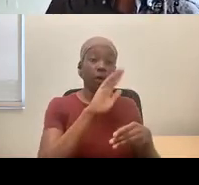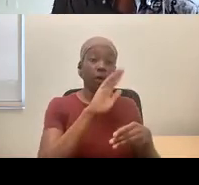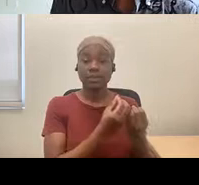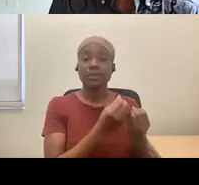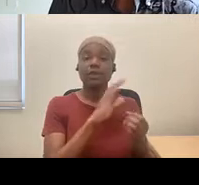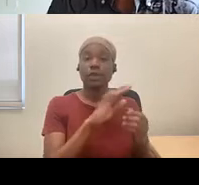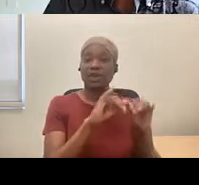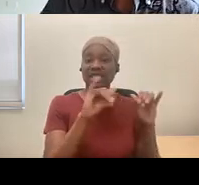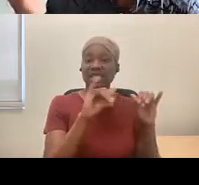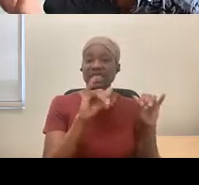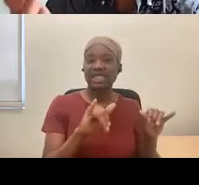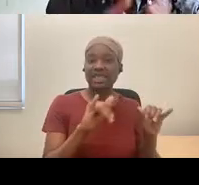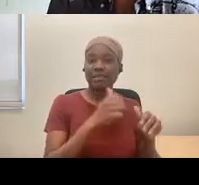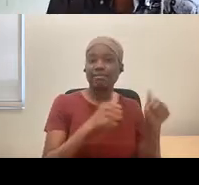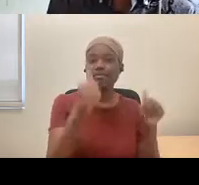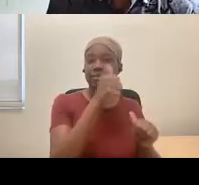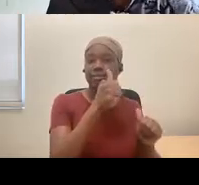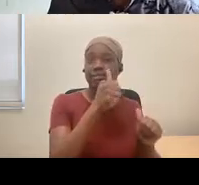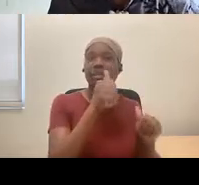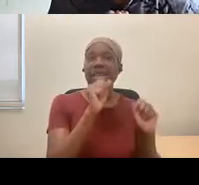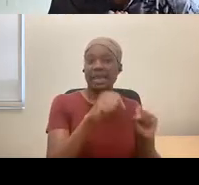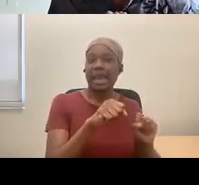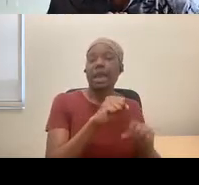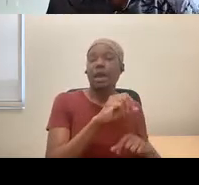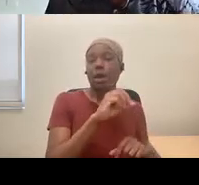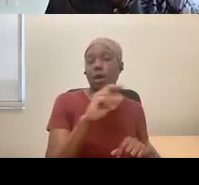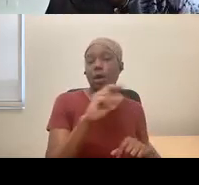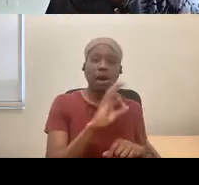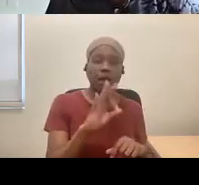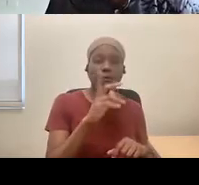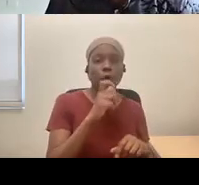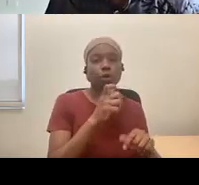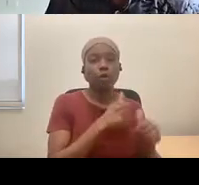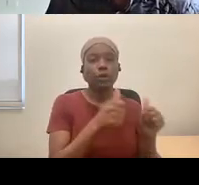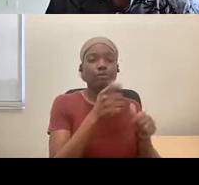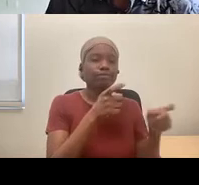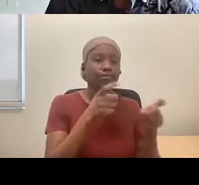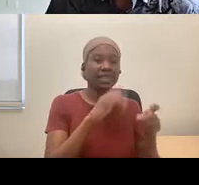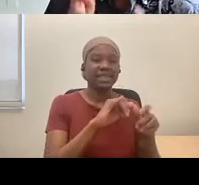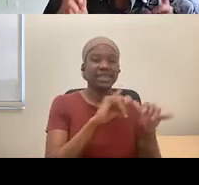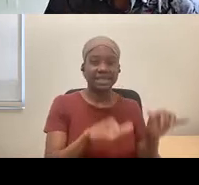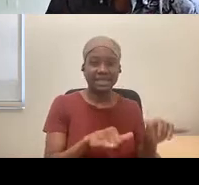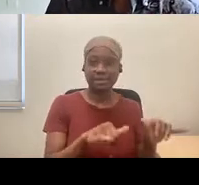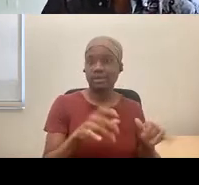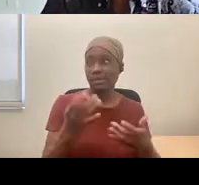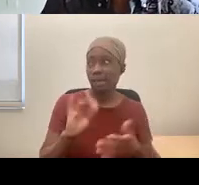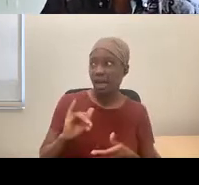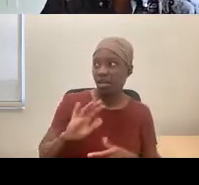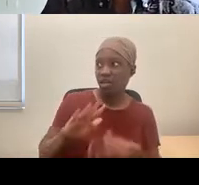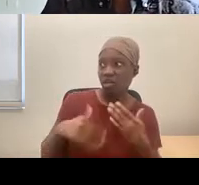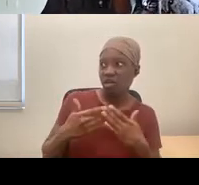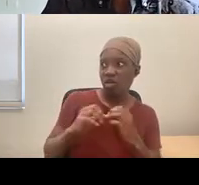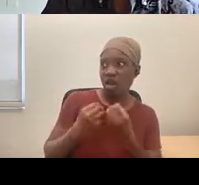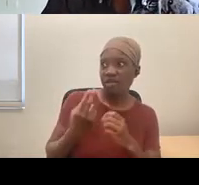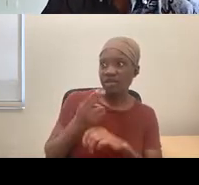biometrics. So if you are like, oh, but my whole office works on Windows and I don't know how to turn it off, I don't see the option, it's your